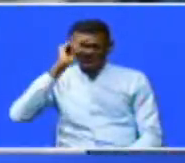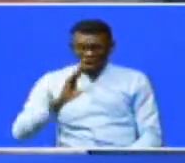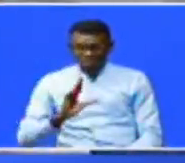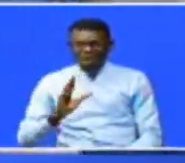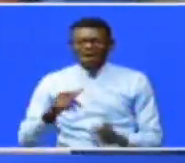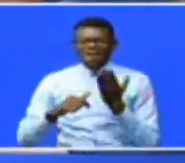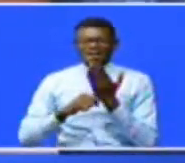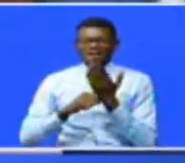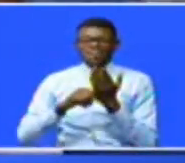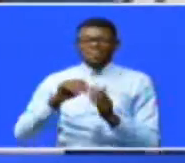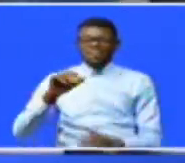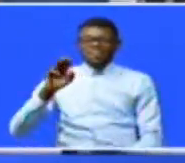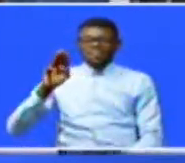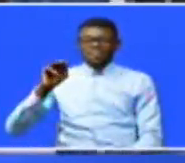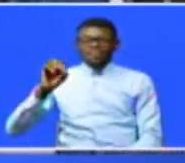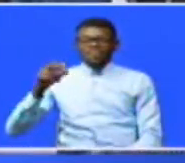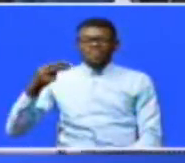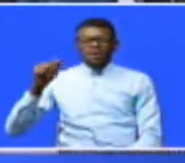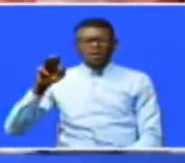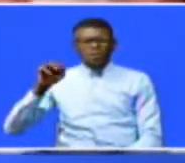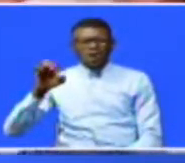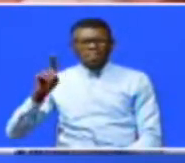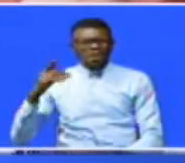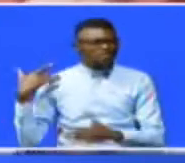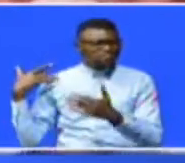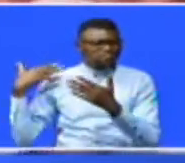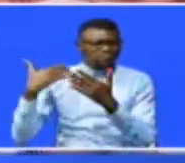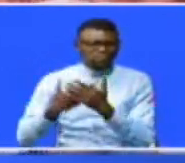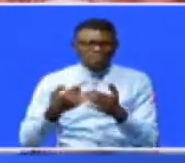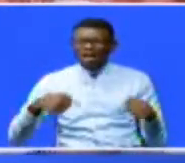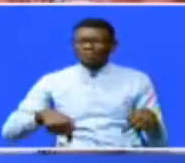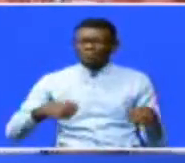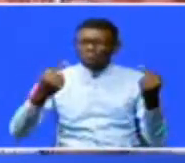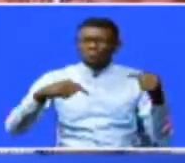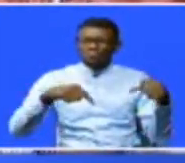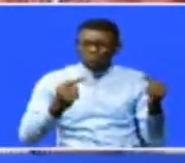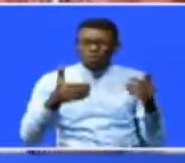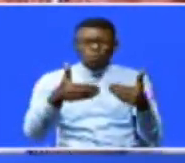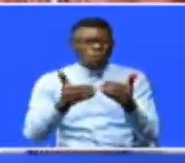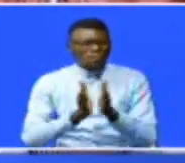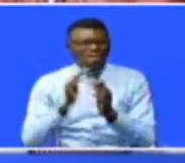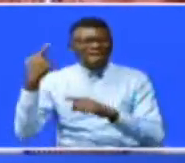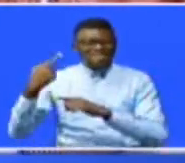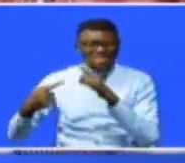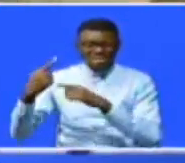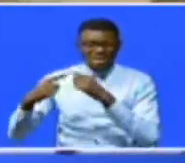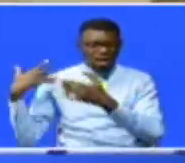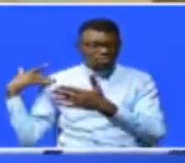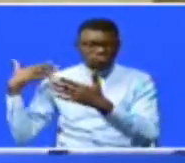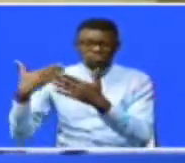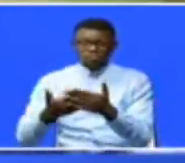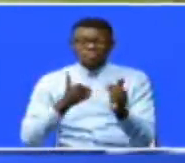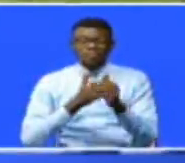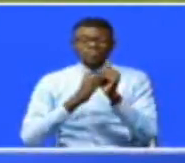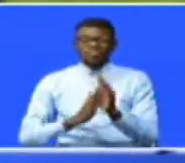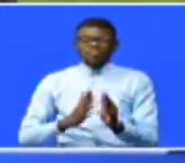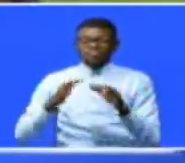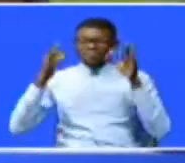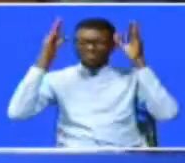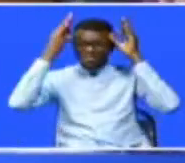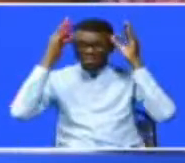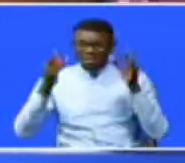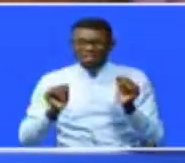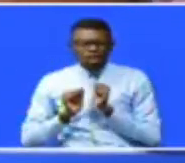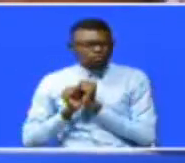Mohamed. Kaunti ya Marsabit imekumbwa na migogoro na uhasama baina ya jamii kwa miongo kadhaa sasa, na viongozi wakaamua kwa